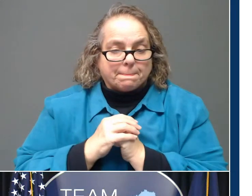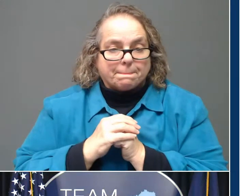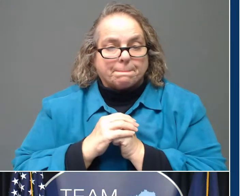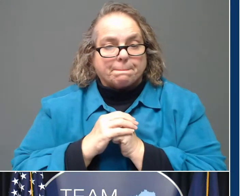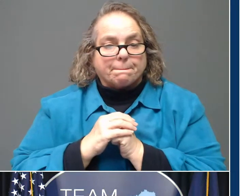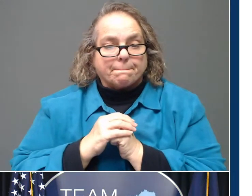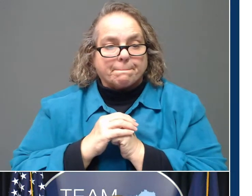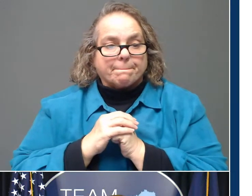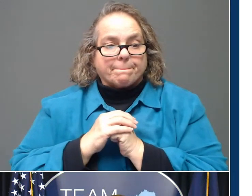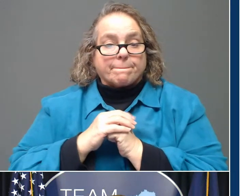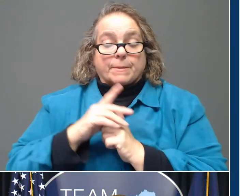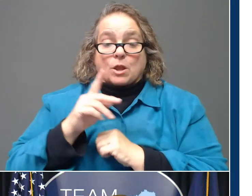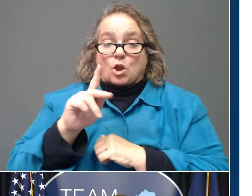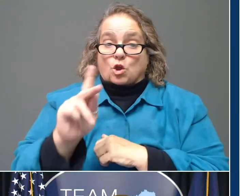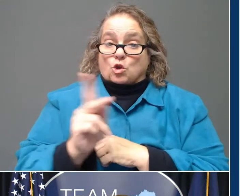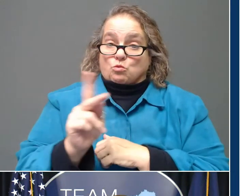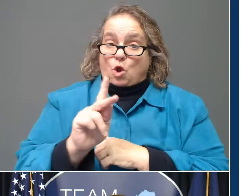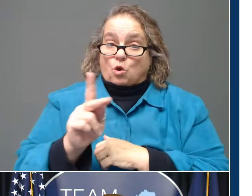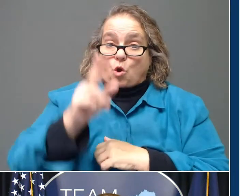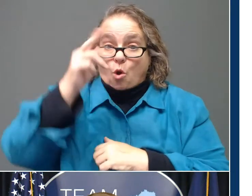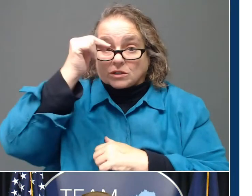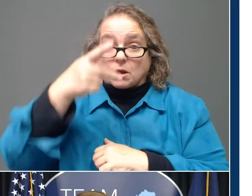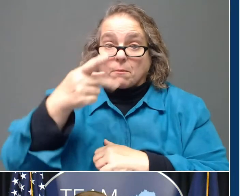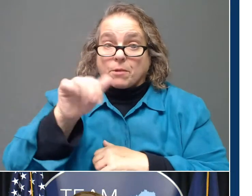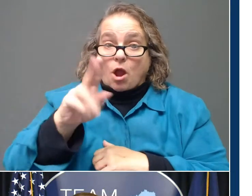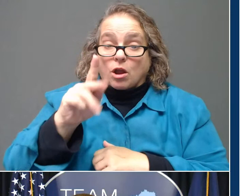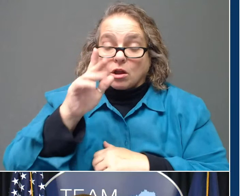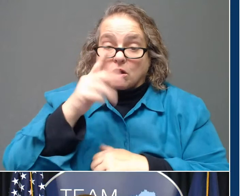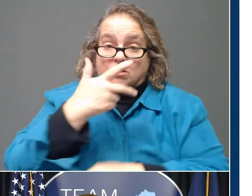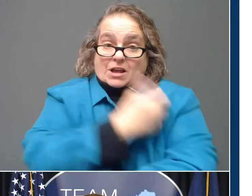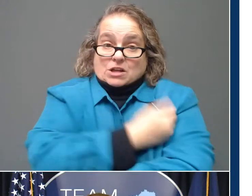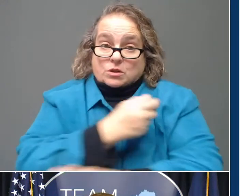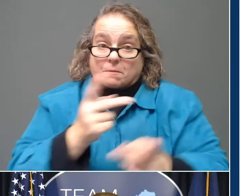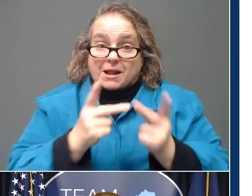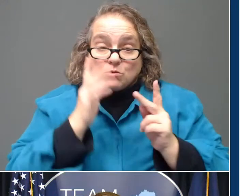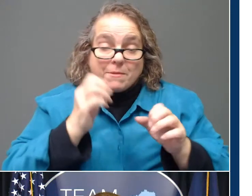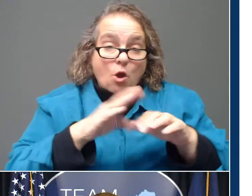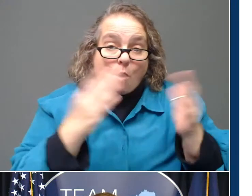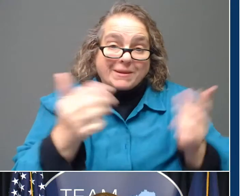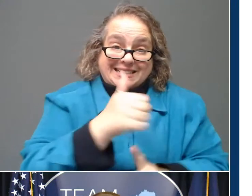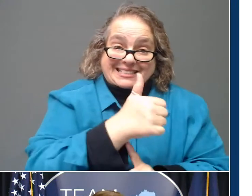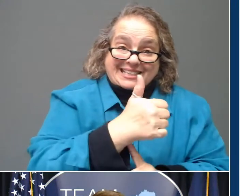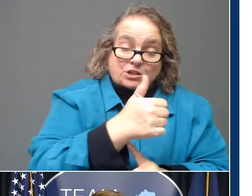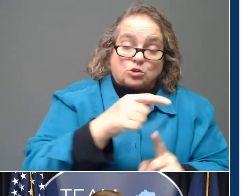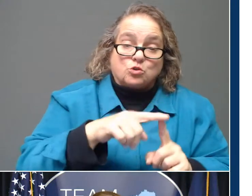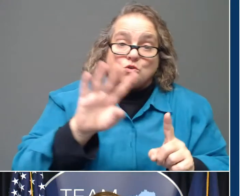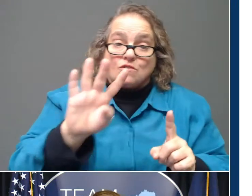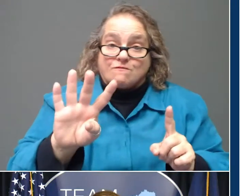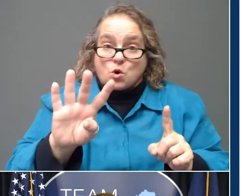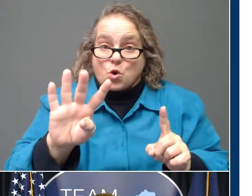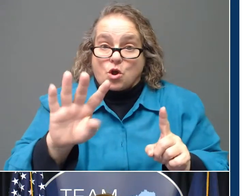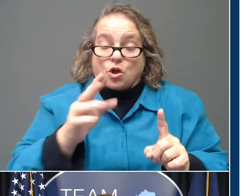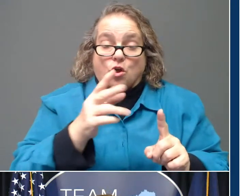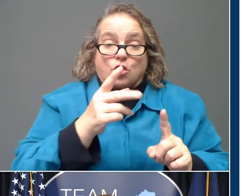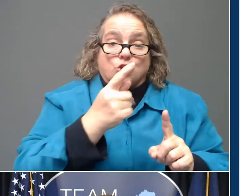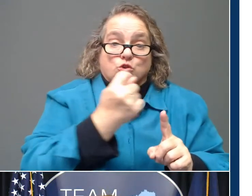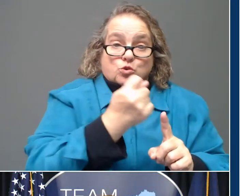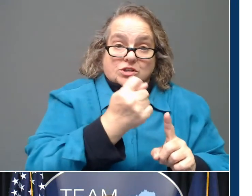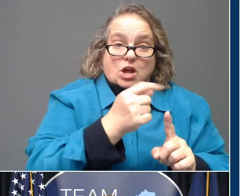the Kroger Horse Park vaccination site will be open from 10 a.m. to 4 p.m. Tuesday through Saturday during the first